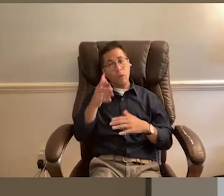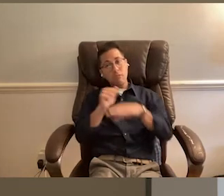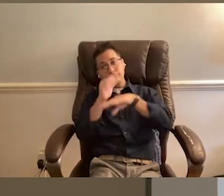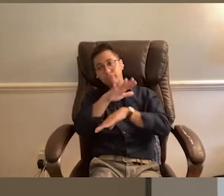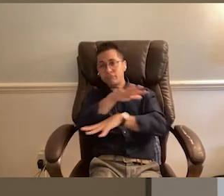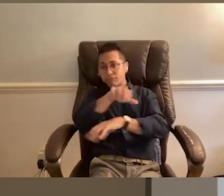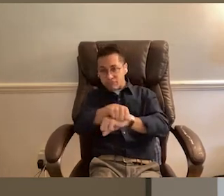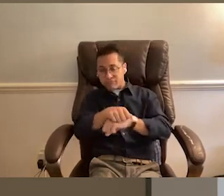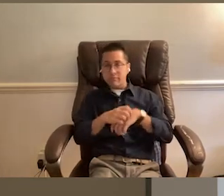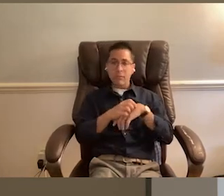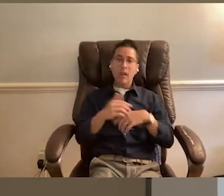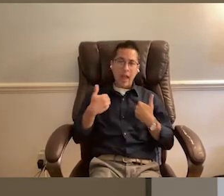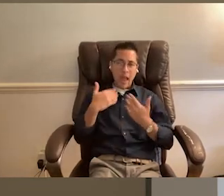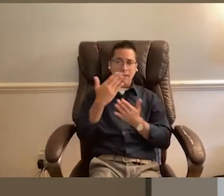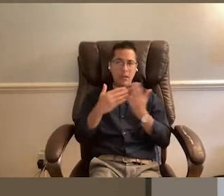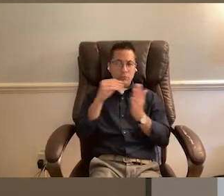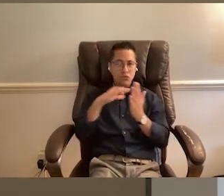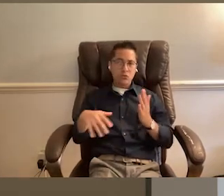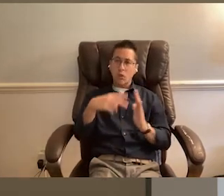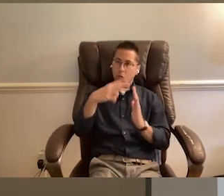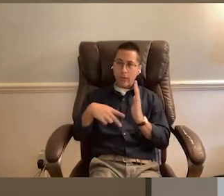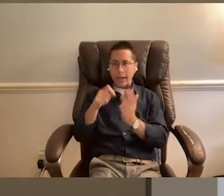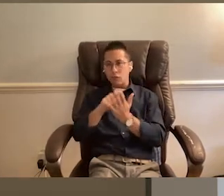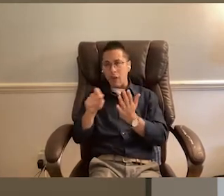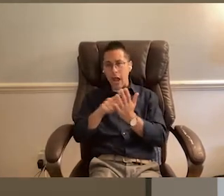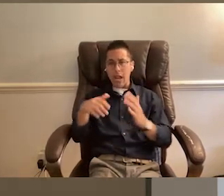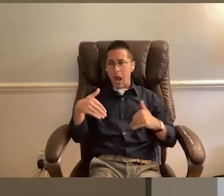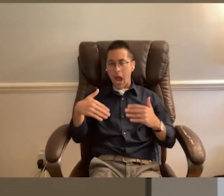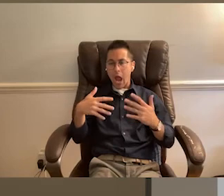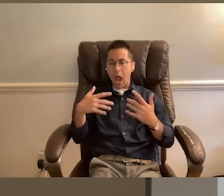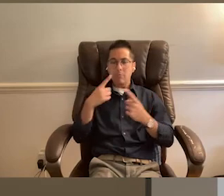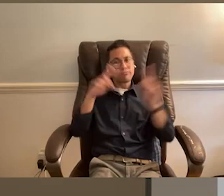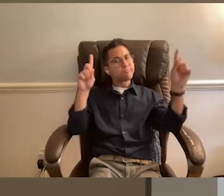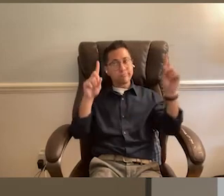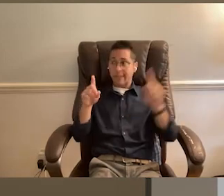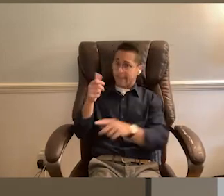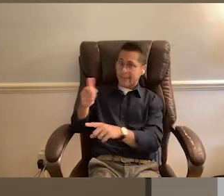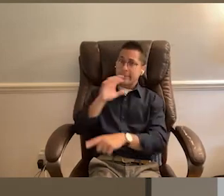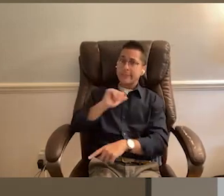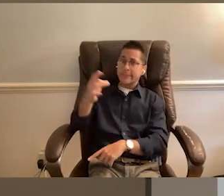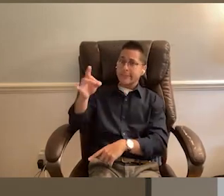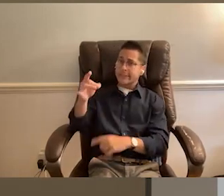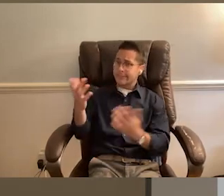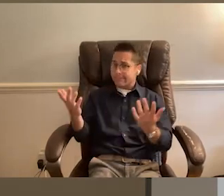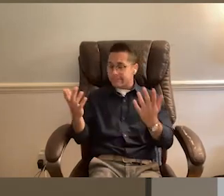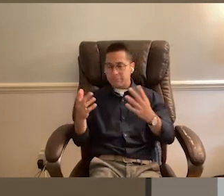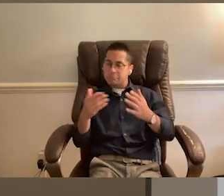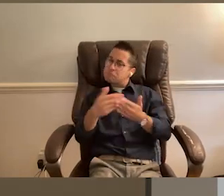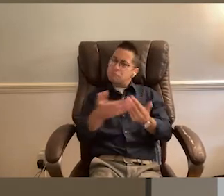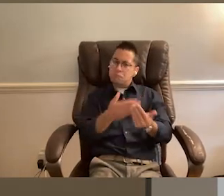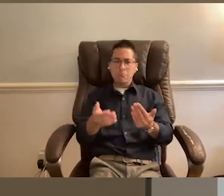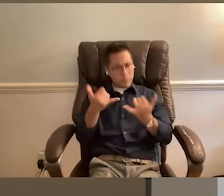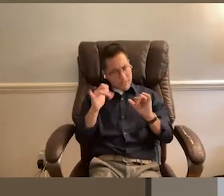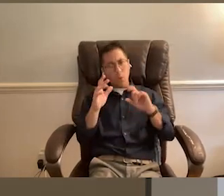I think this is just a different type of class. This is an older presentation, but this is just another one. Participation in the classroom. So students